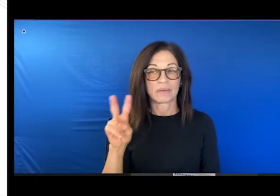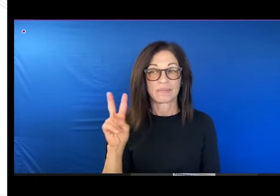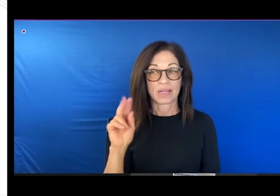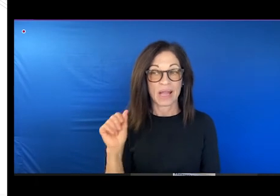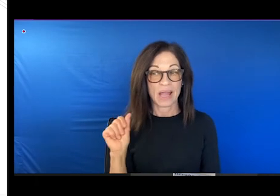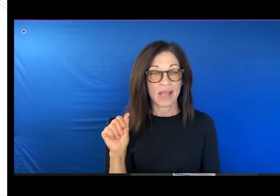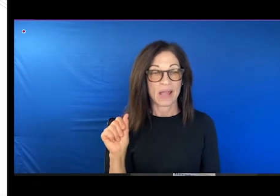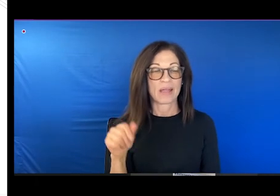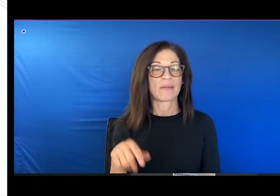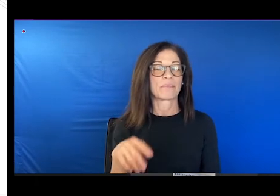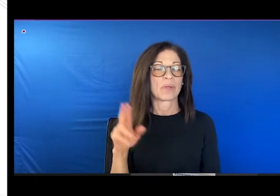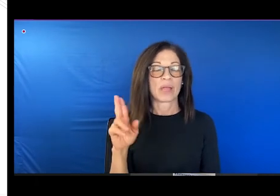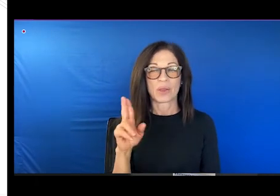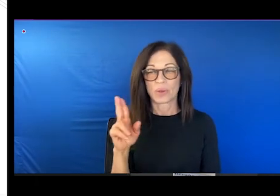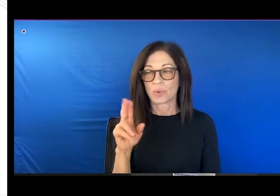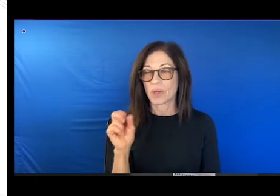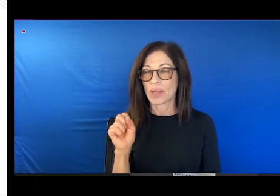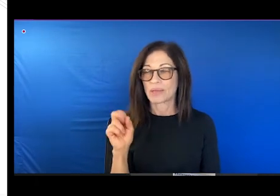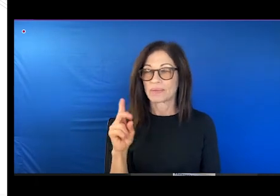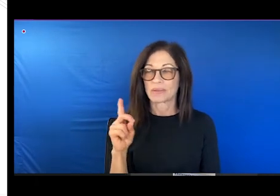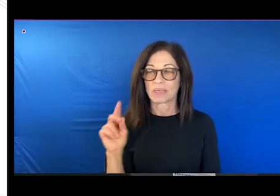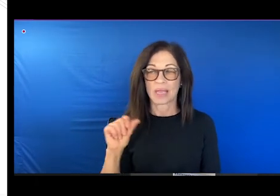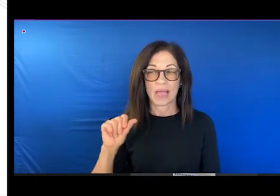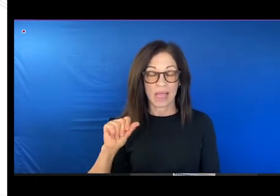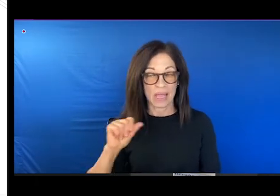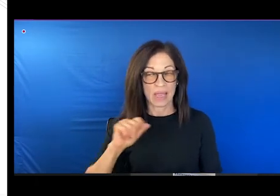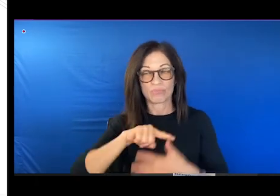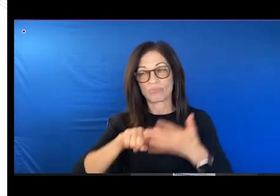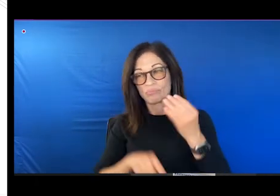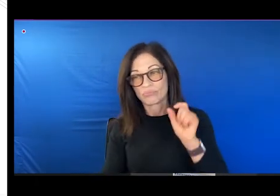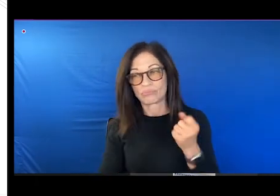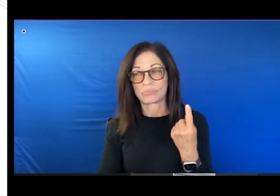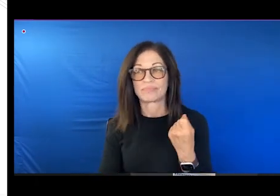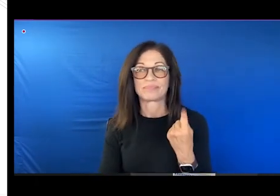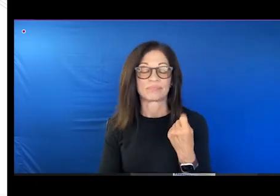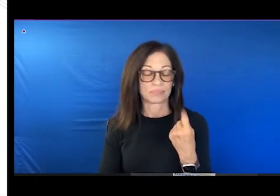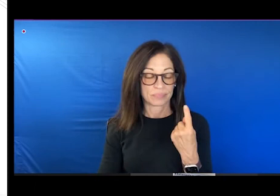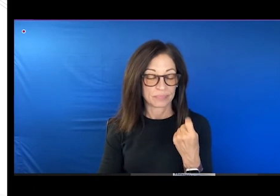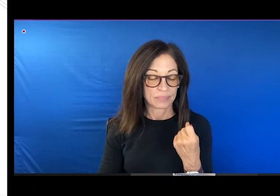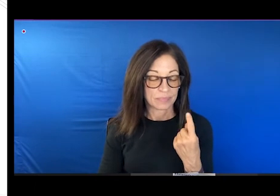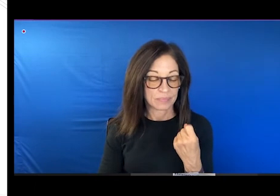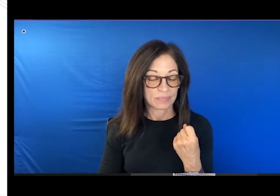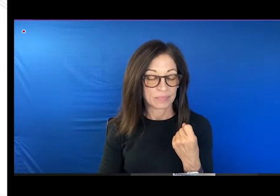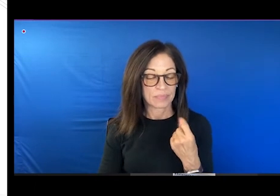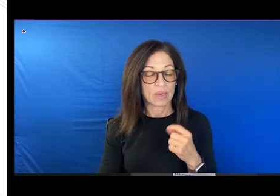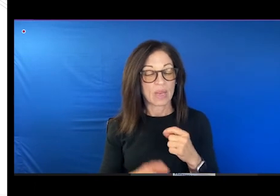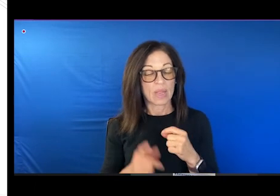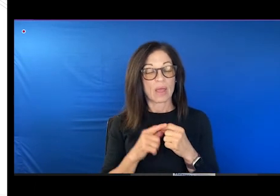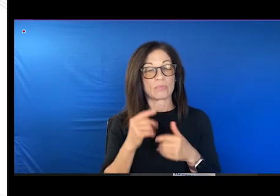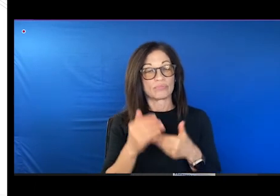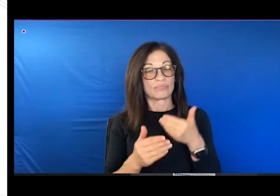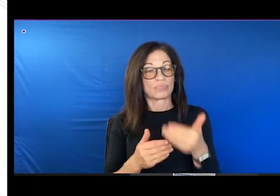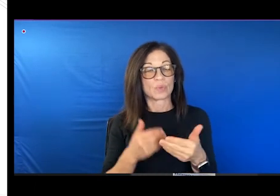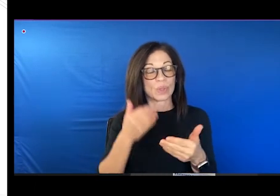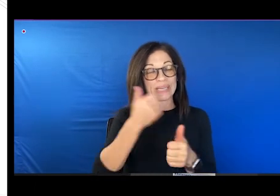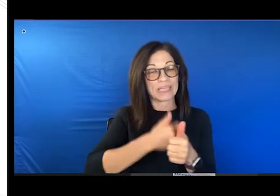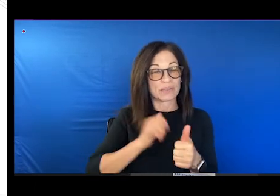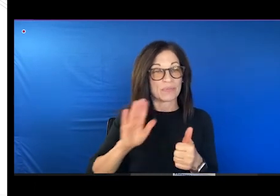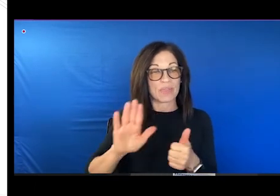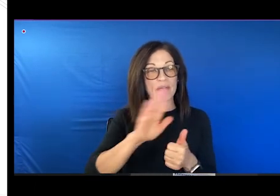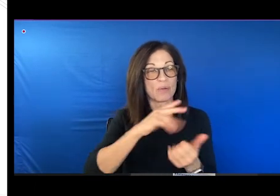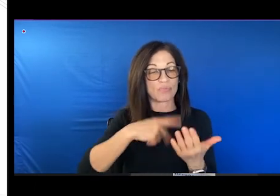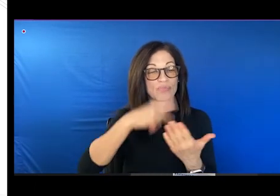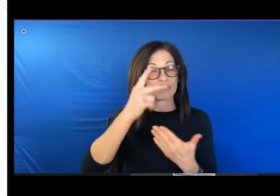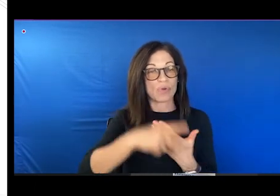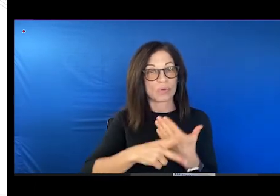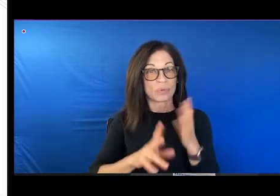Education, Department of Interior, the Veterans Administration, and the USDA, the Department of Agriculture. They went through